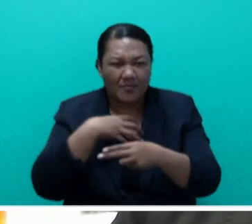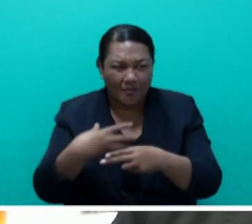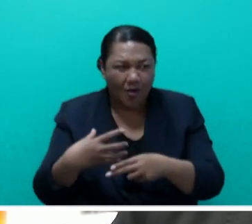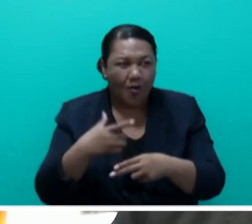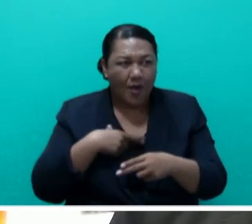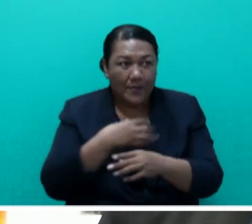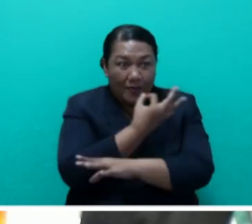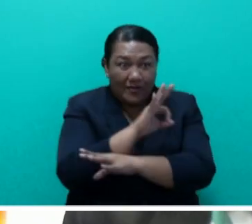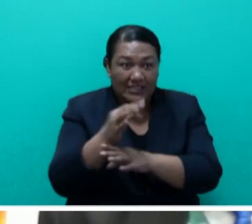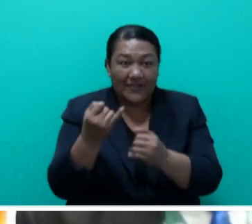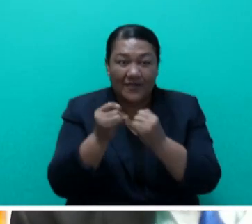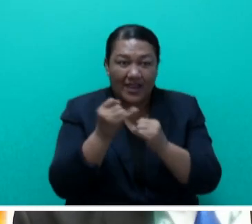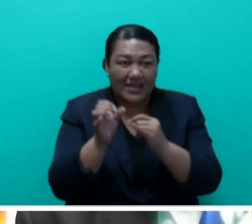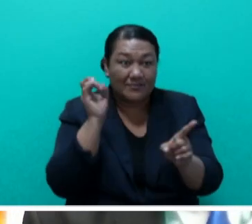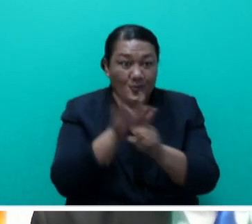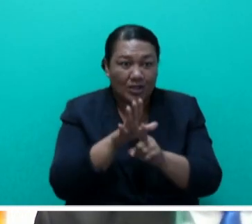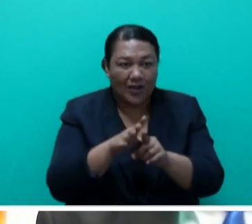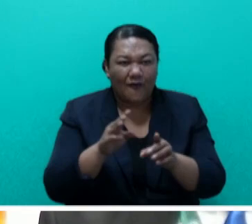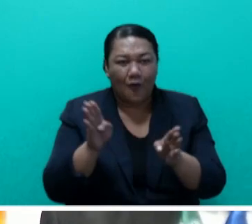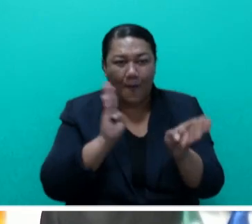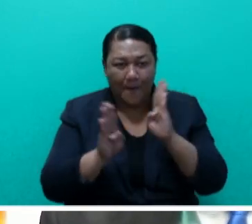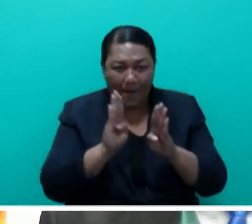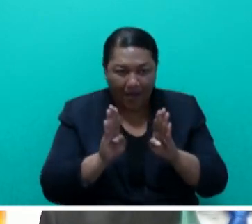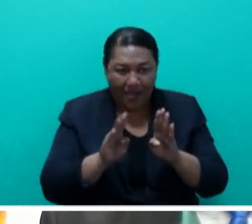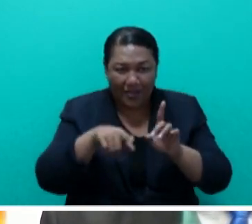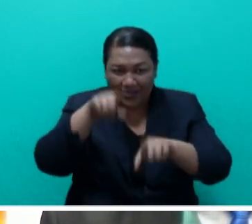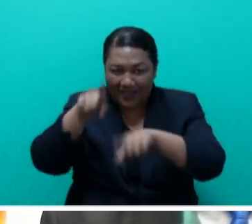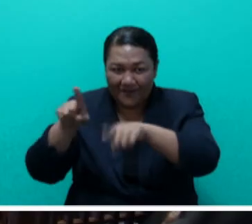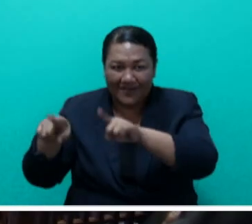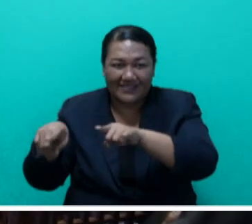forestry is important for biodiversity as well. Thank you, sir.